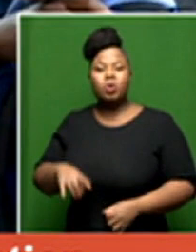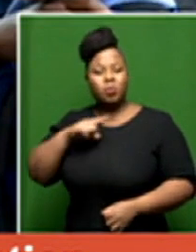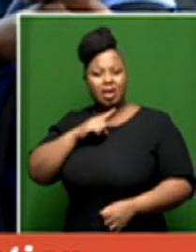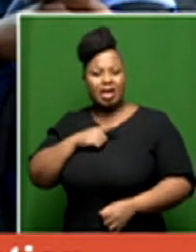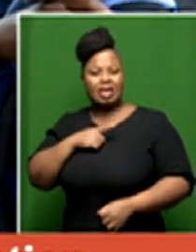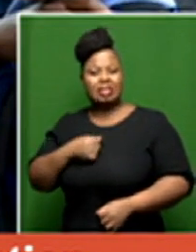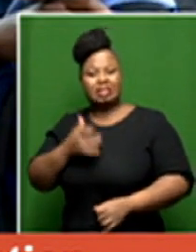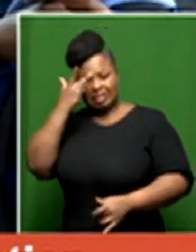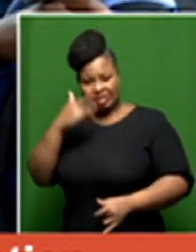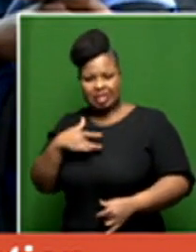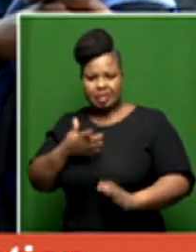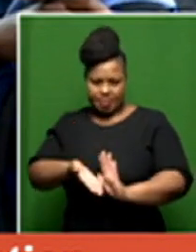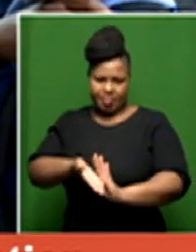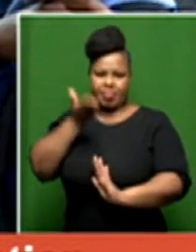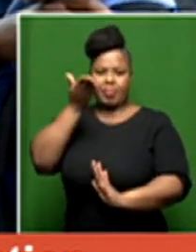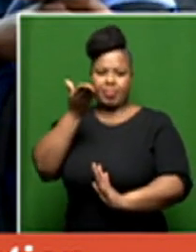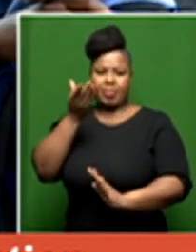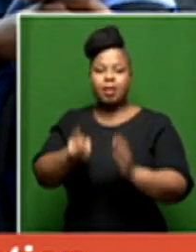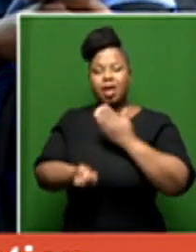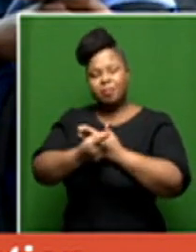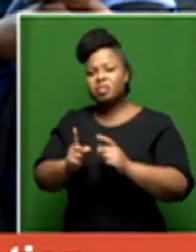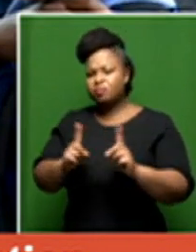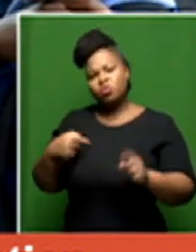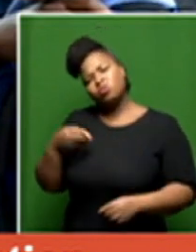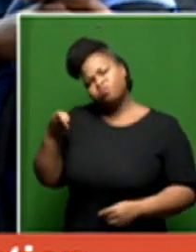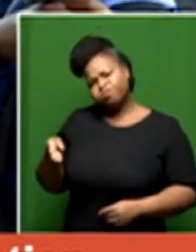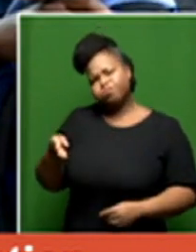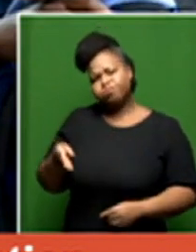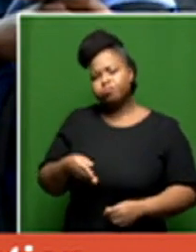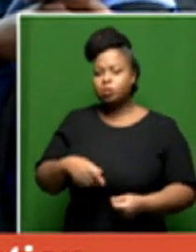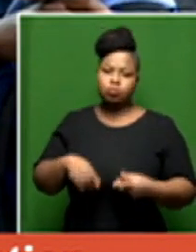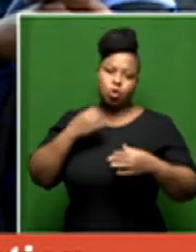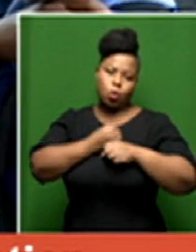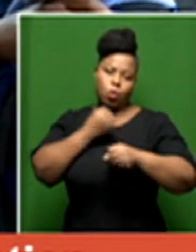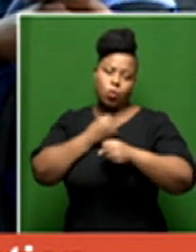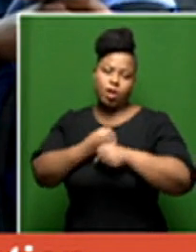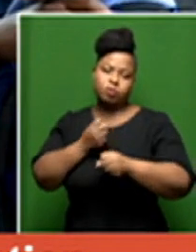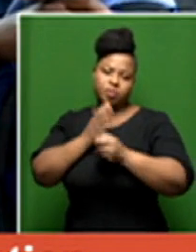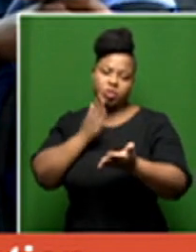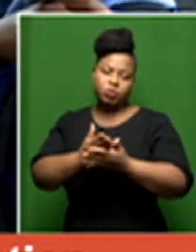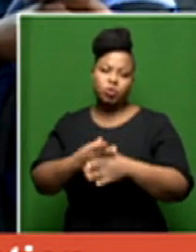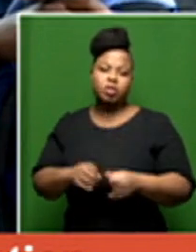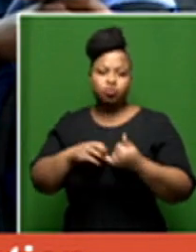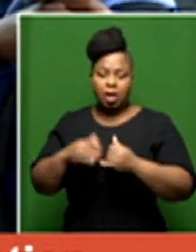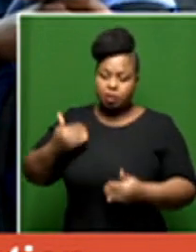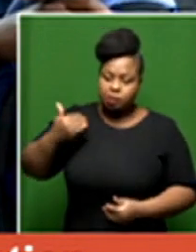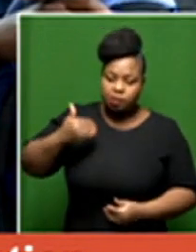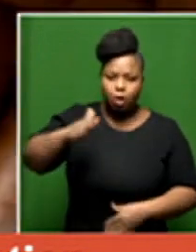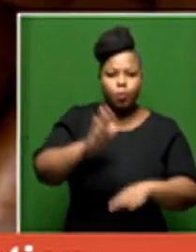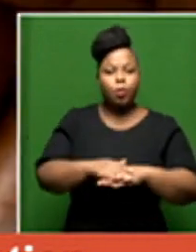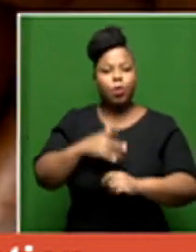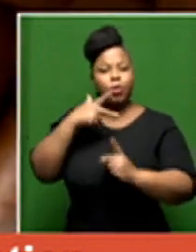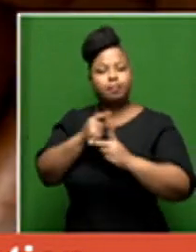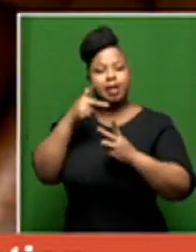cases are still on the rise. But we are there working and ensuring that the routine vaccination services